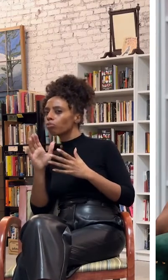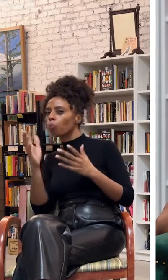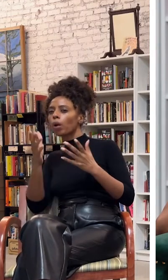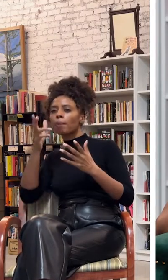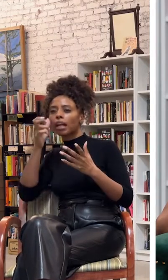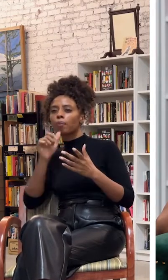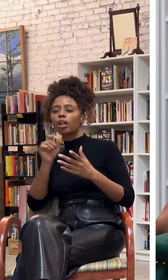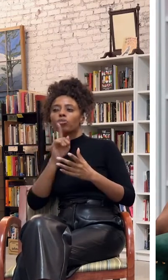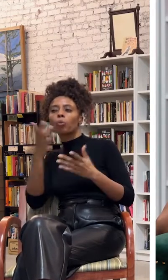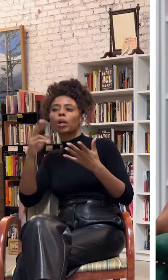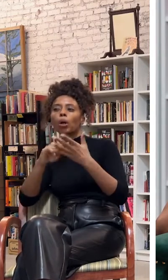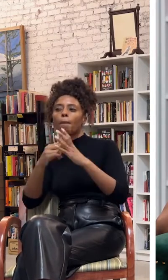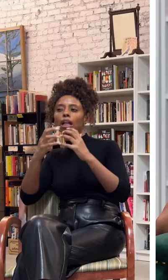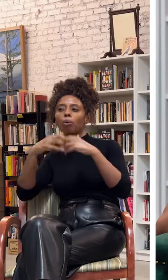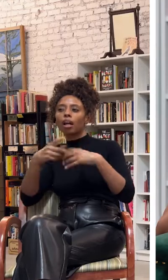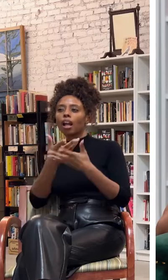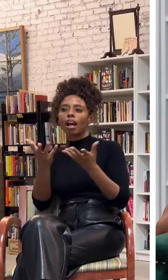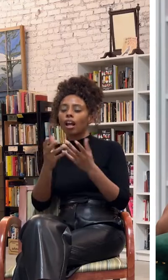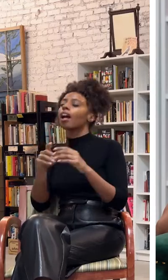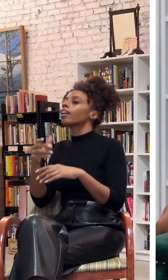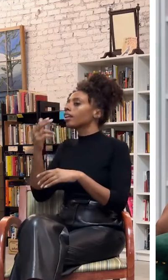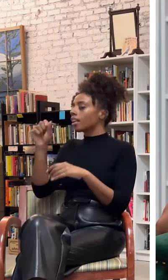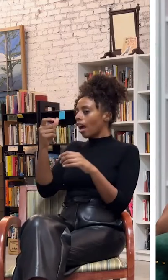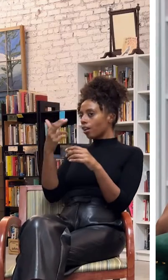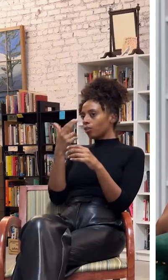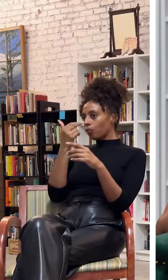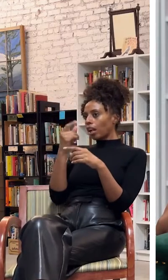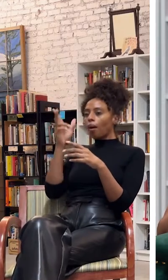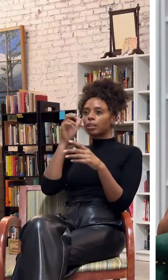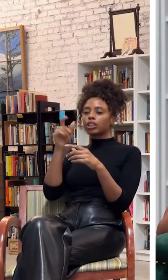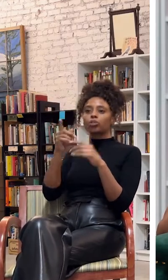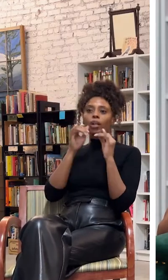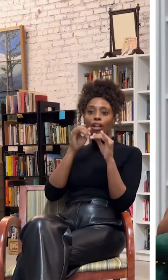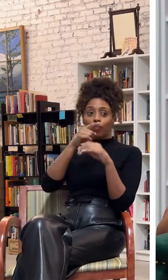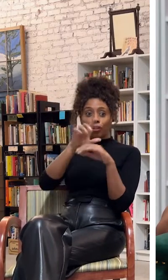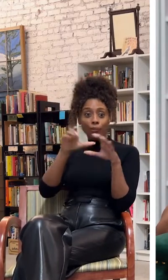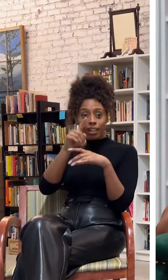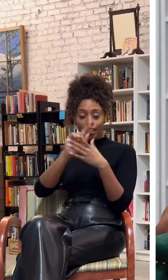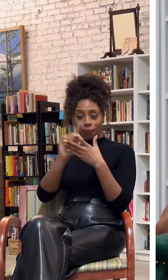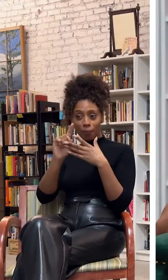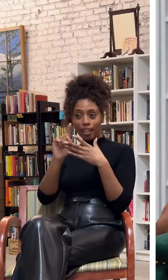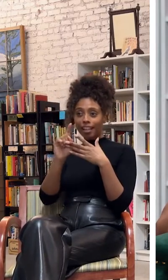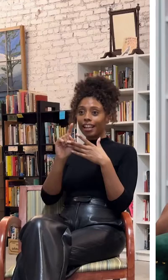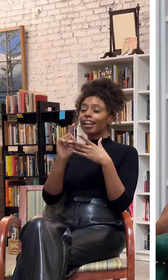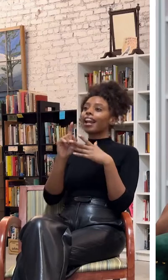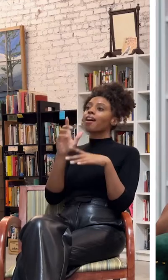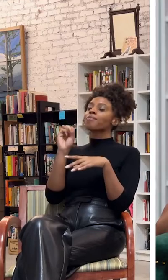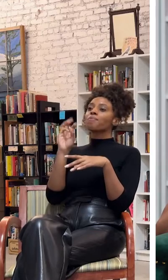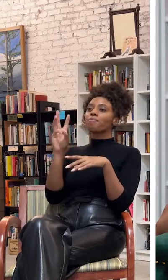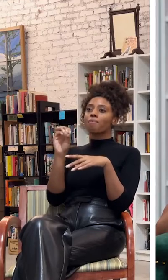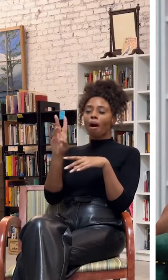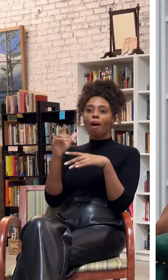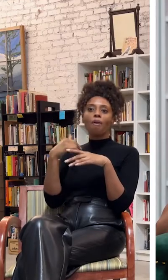I'm not sure. What do you mean? Break it down. Yeah. You know, it's funny. I was listening to an interview that you did this week, and I was like, whoa, I have a